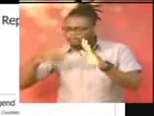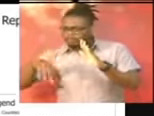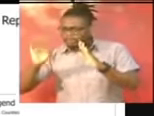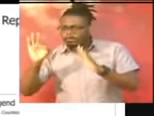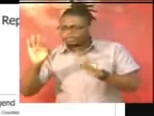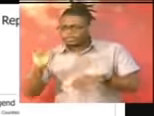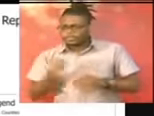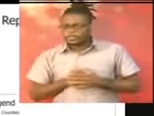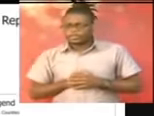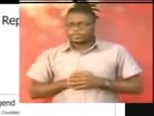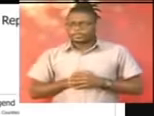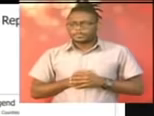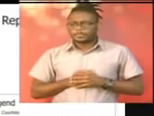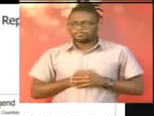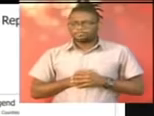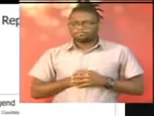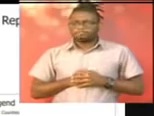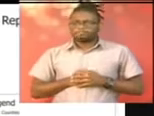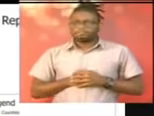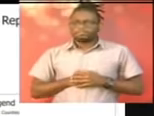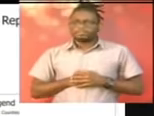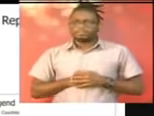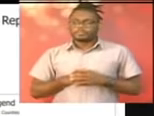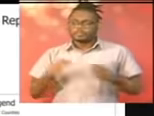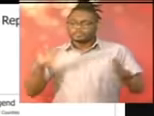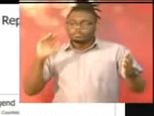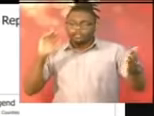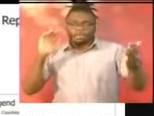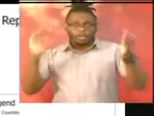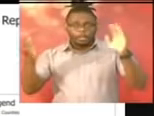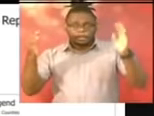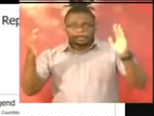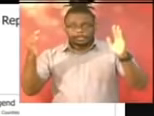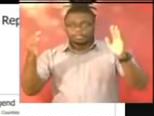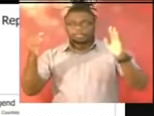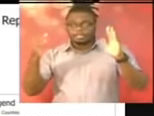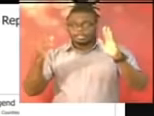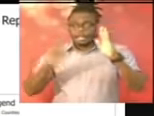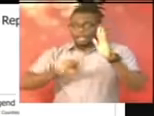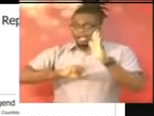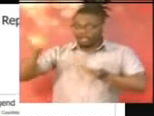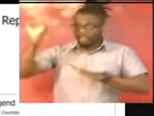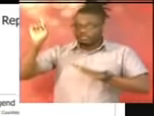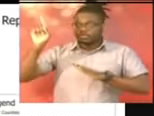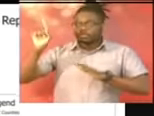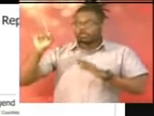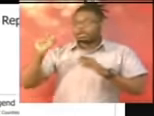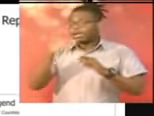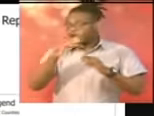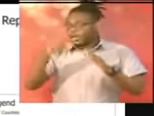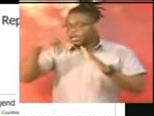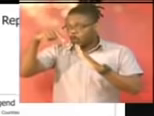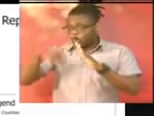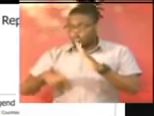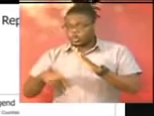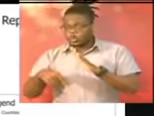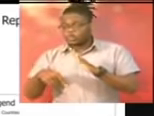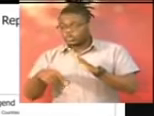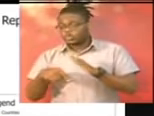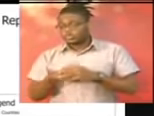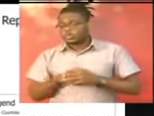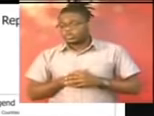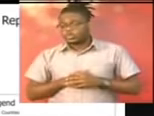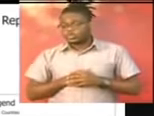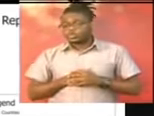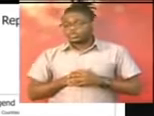continuous decreases over those respective epidemiological weeks. I will point out that on this particular map, the hexagons which we see